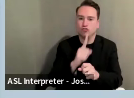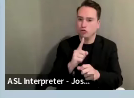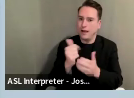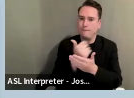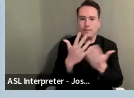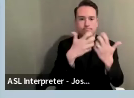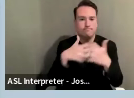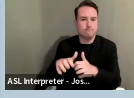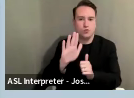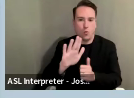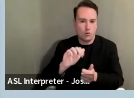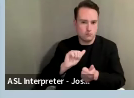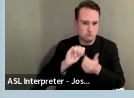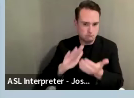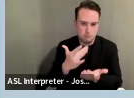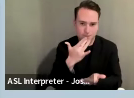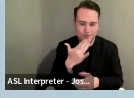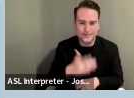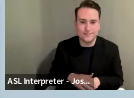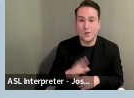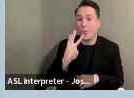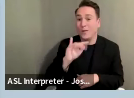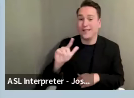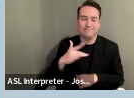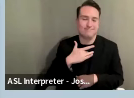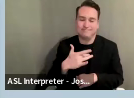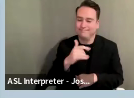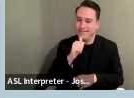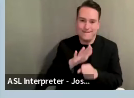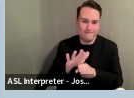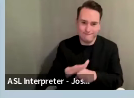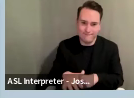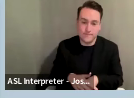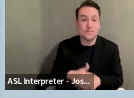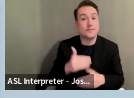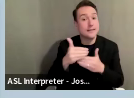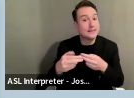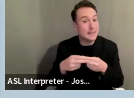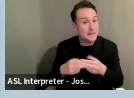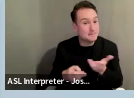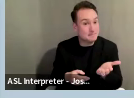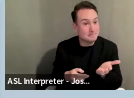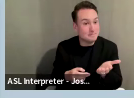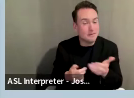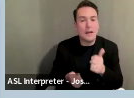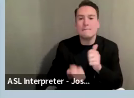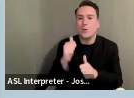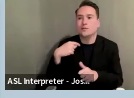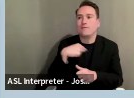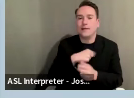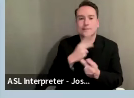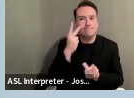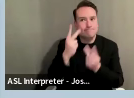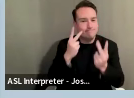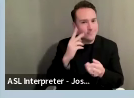is not enough. And next slide. And then we have, and probably most of us have heard stories